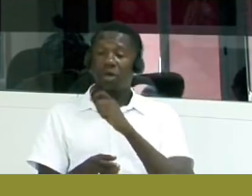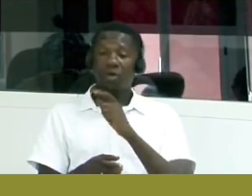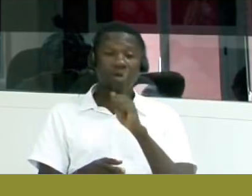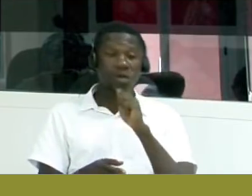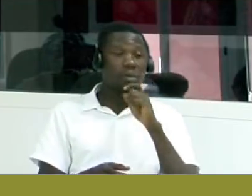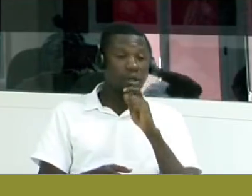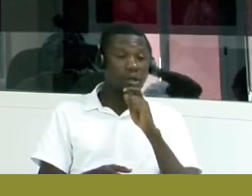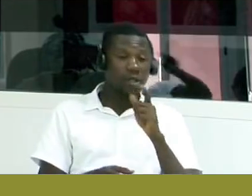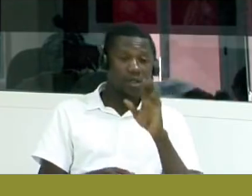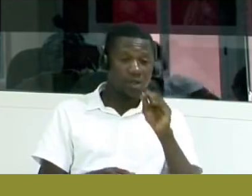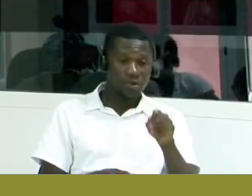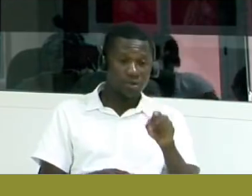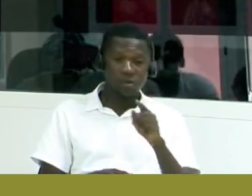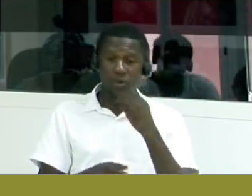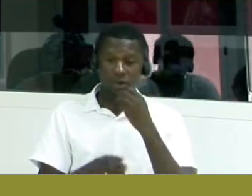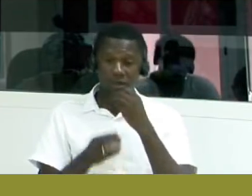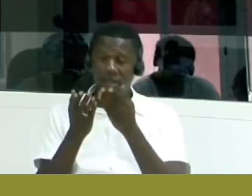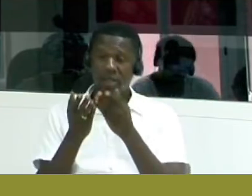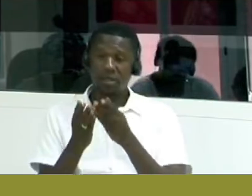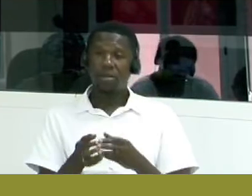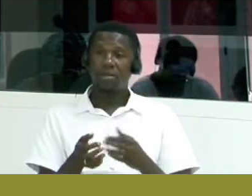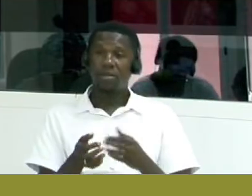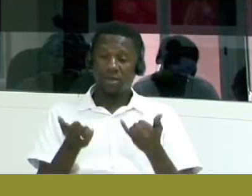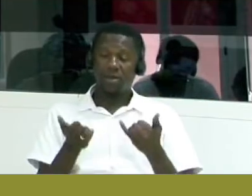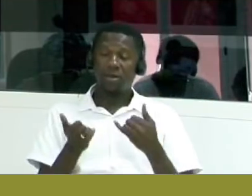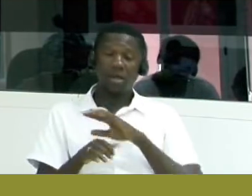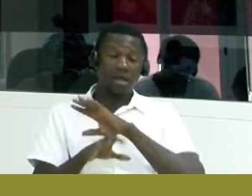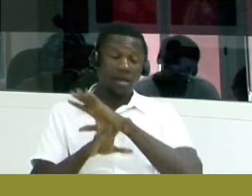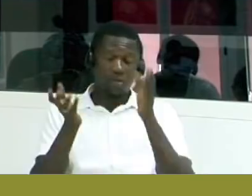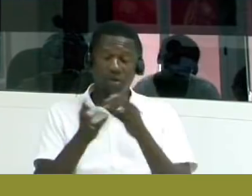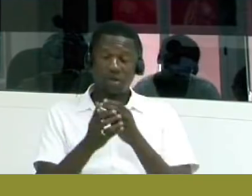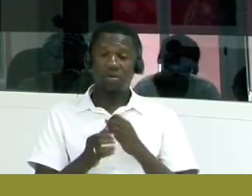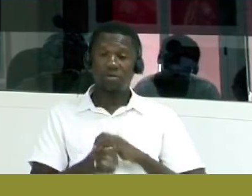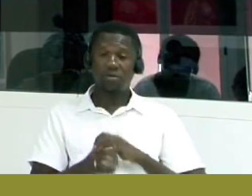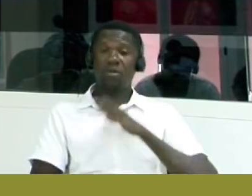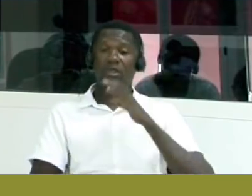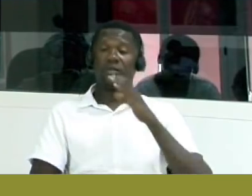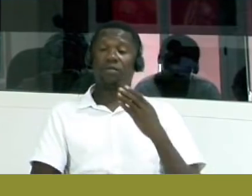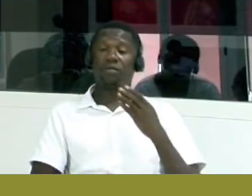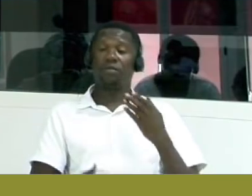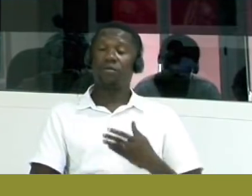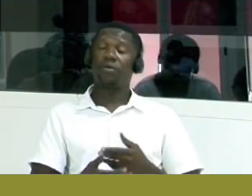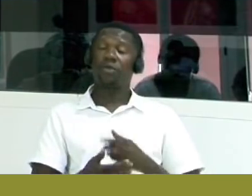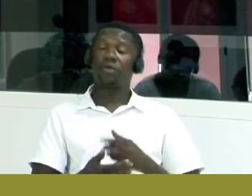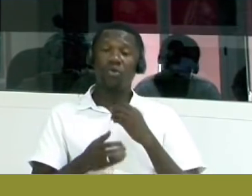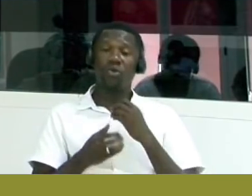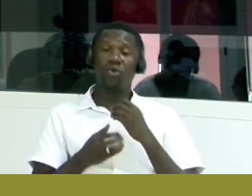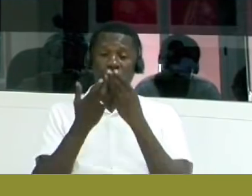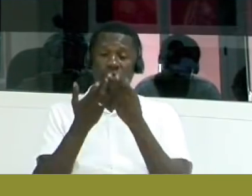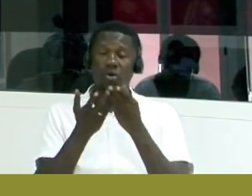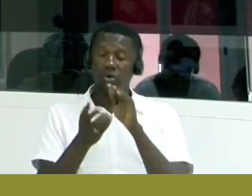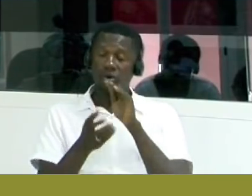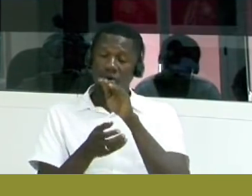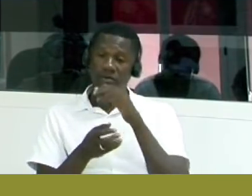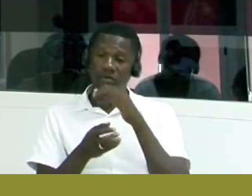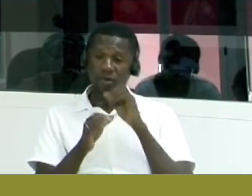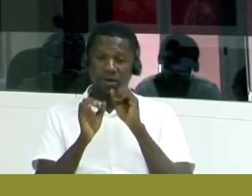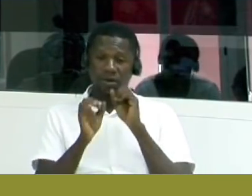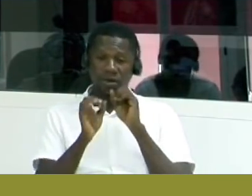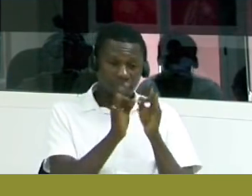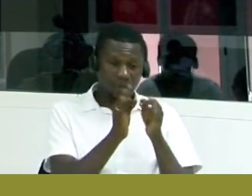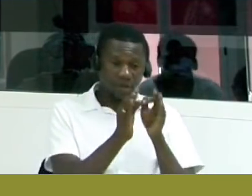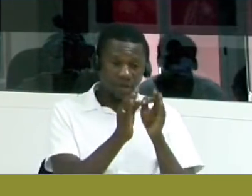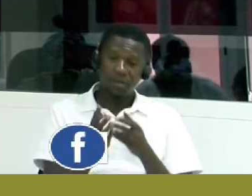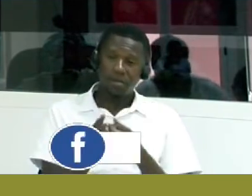said that. Nobody. It's now everybody is brave. Did you call for a debriefing? Of course. Tell us who